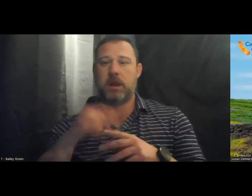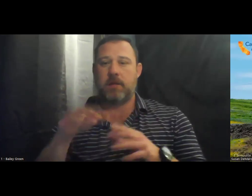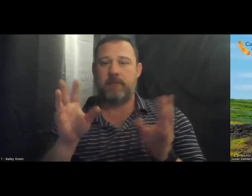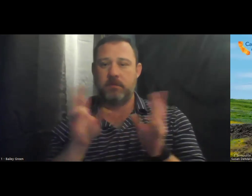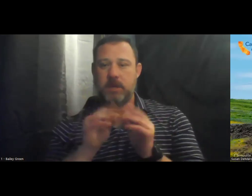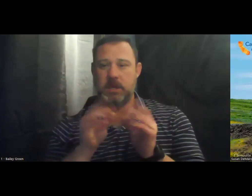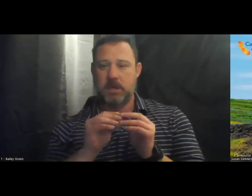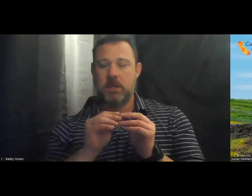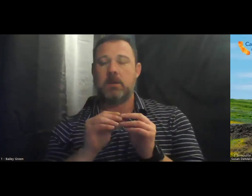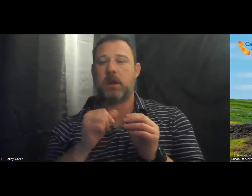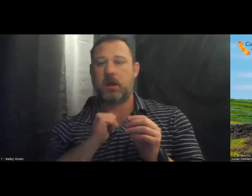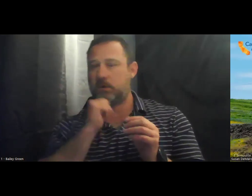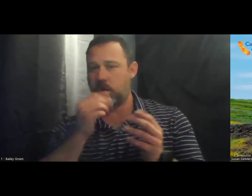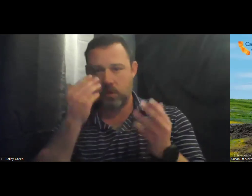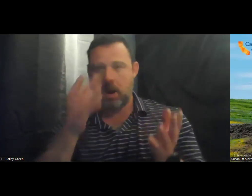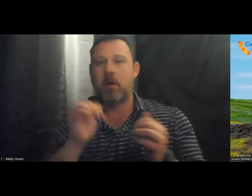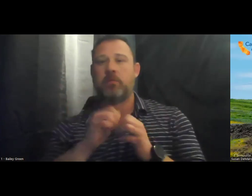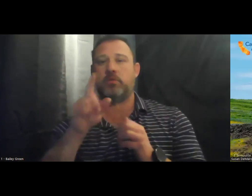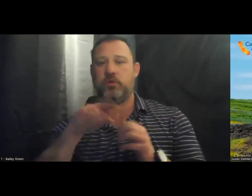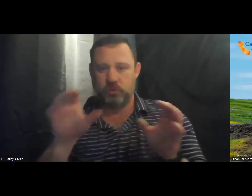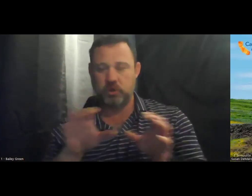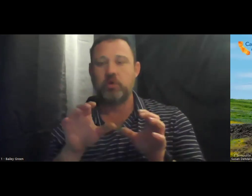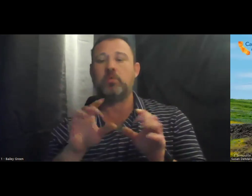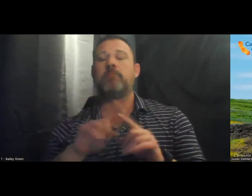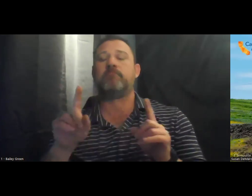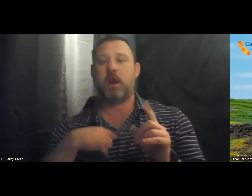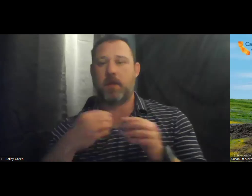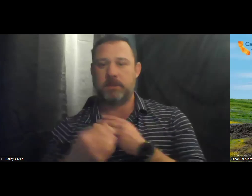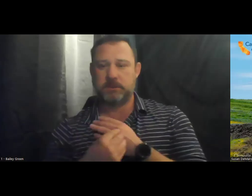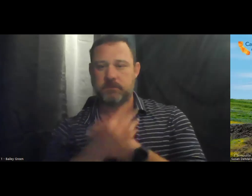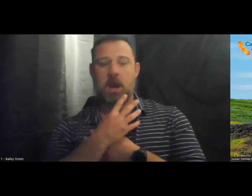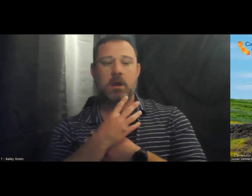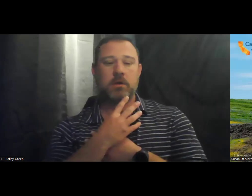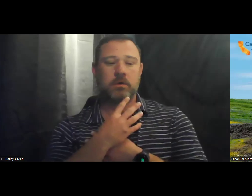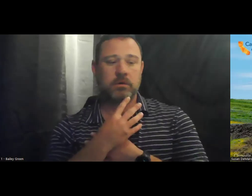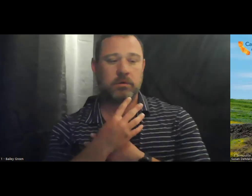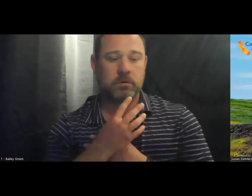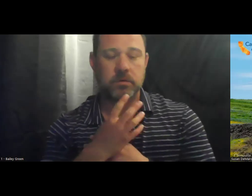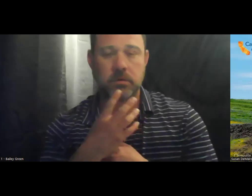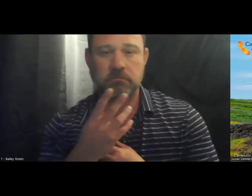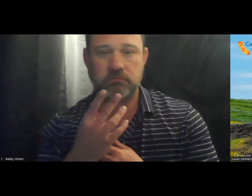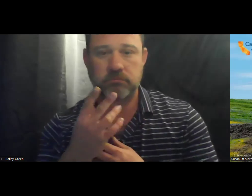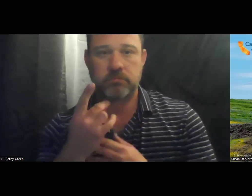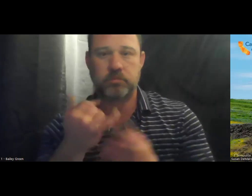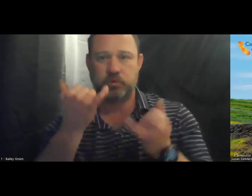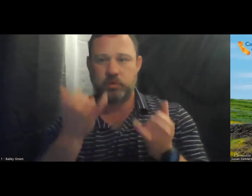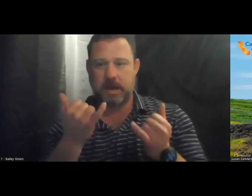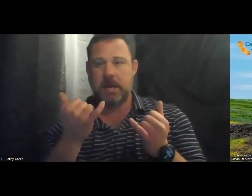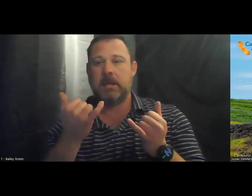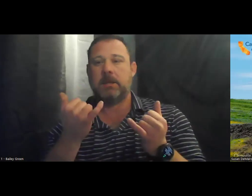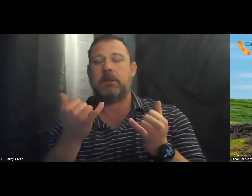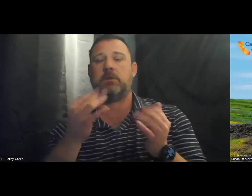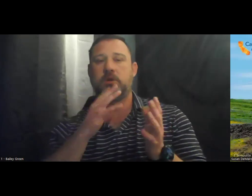meeting, I don't know how you all do it, but I am inspired. Heading in today, we're talking